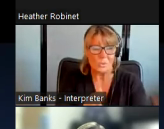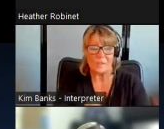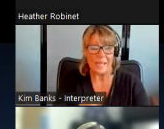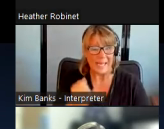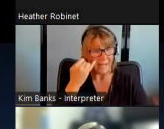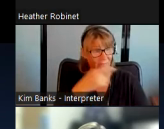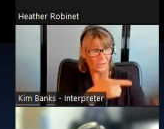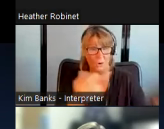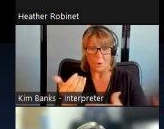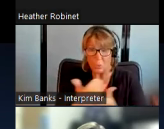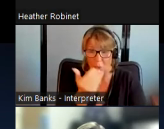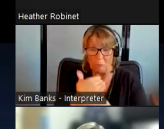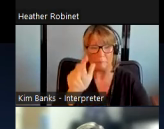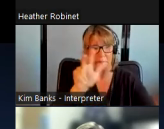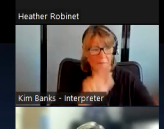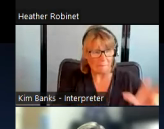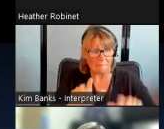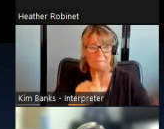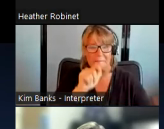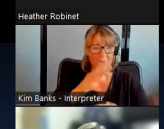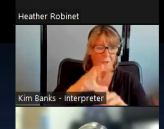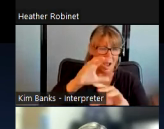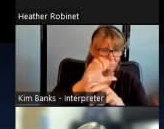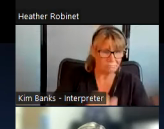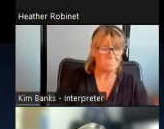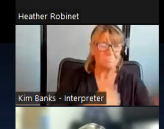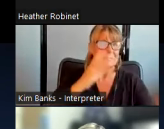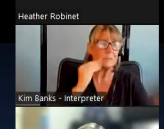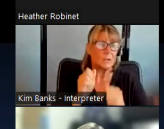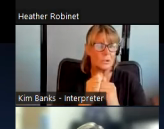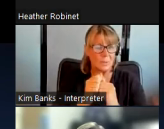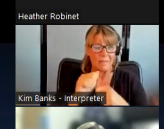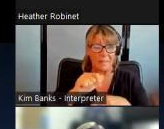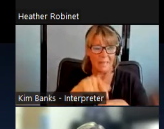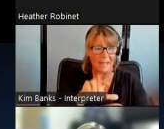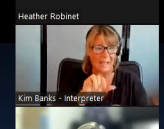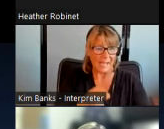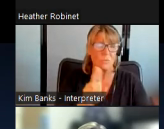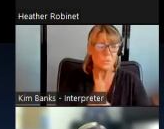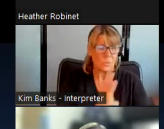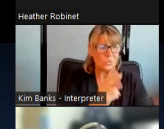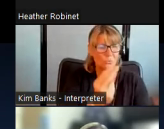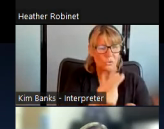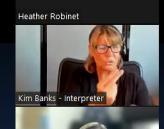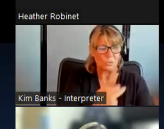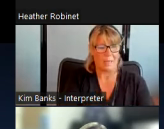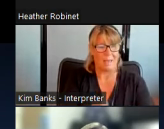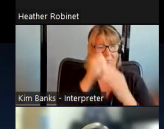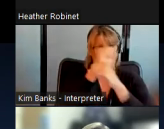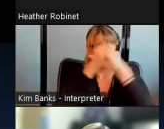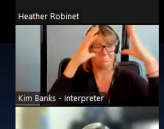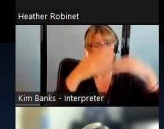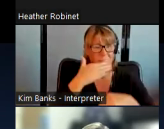new and haven't had a lot of training around this. Use those resources. But